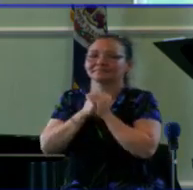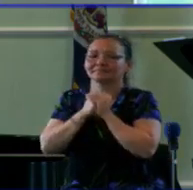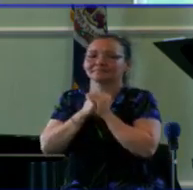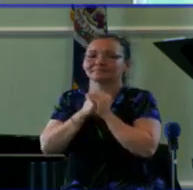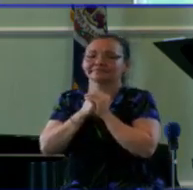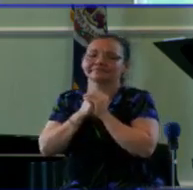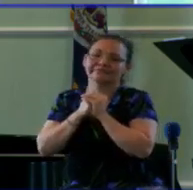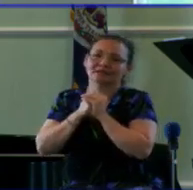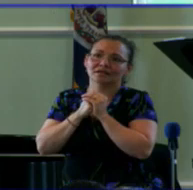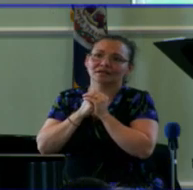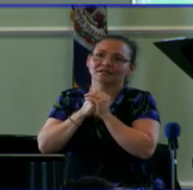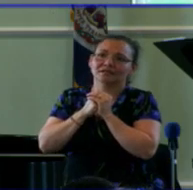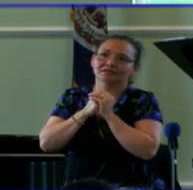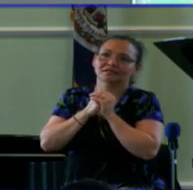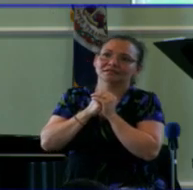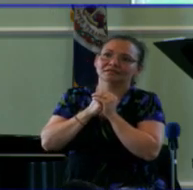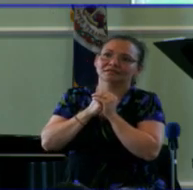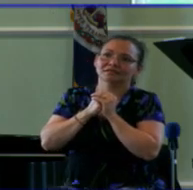And so